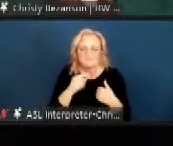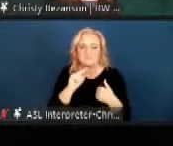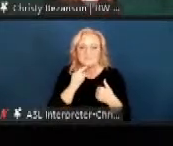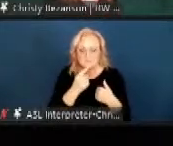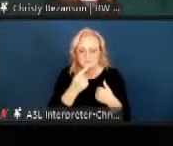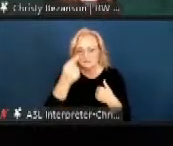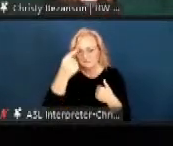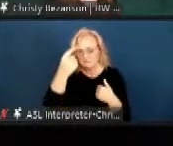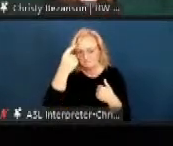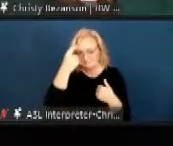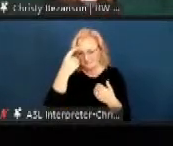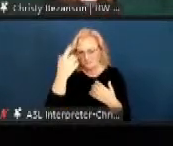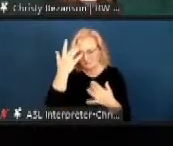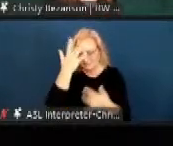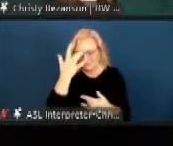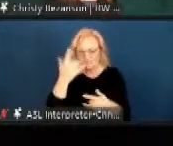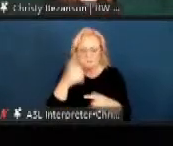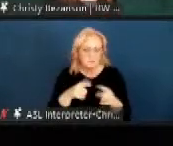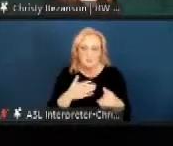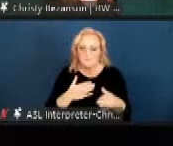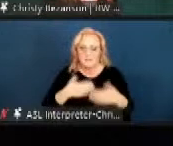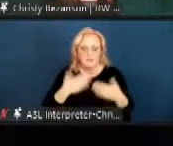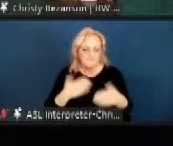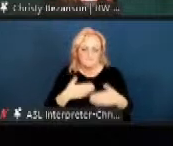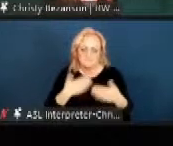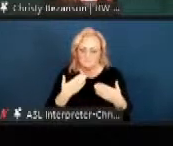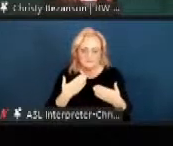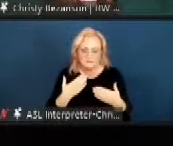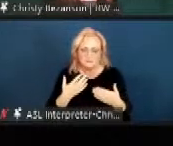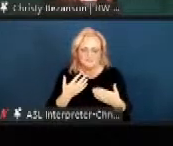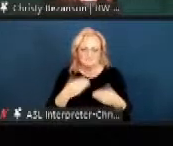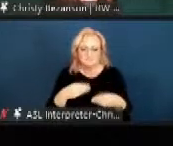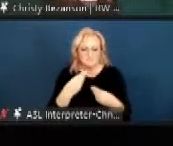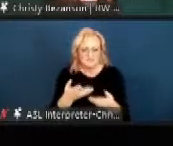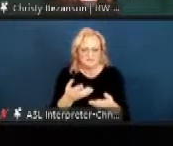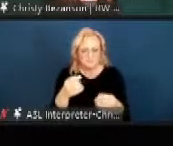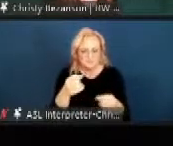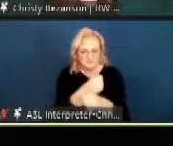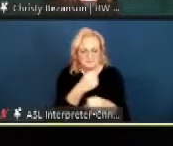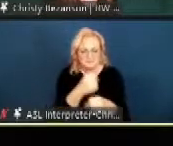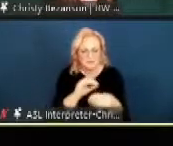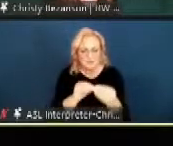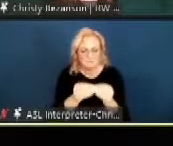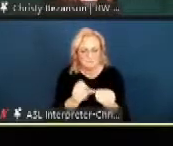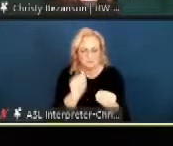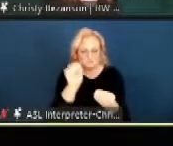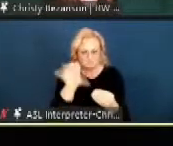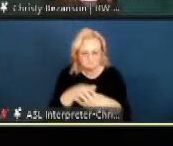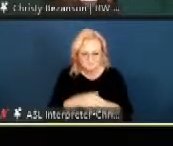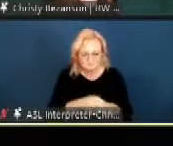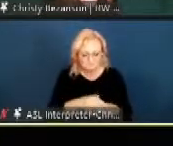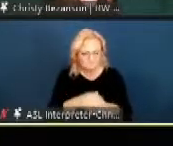illness. But we would be more than happy to get you those statistics in that. Great. Research. Thank you.